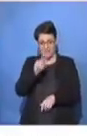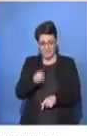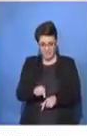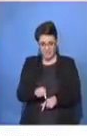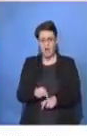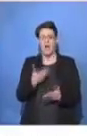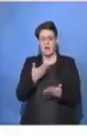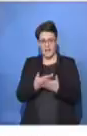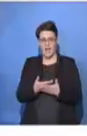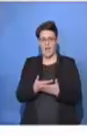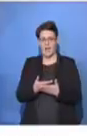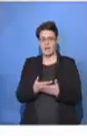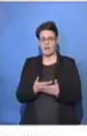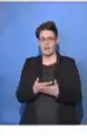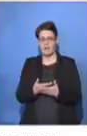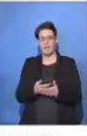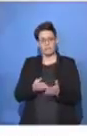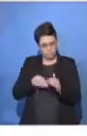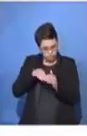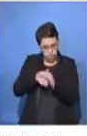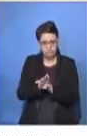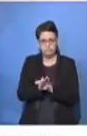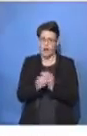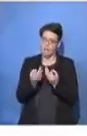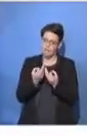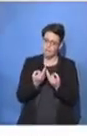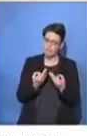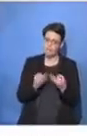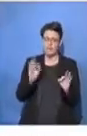exercised their right to vote freely.